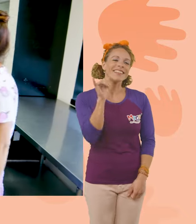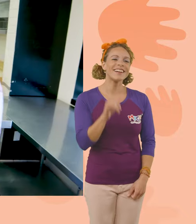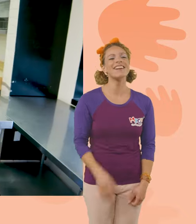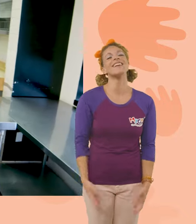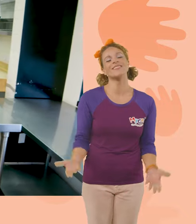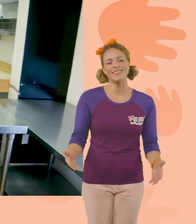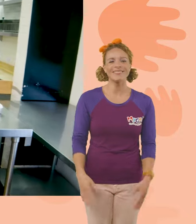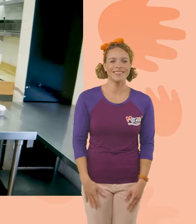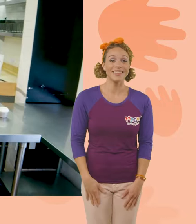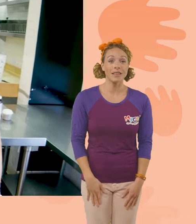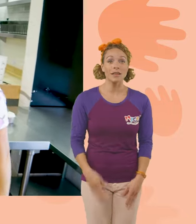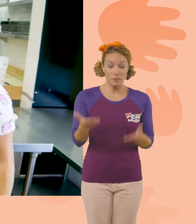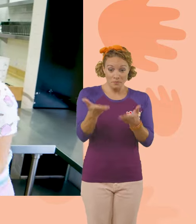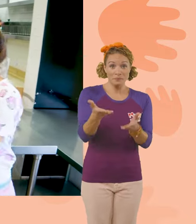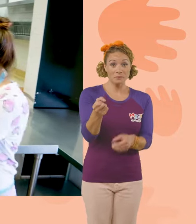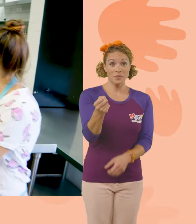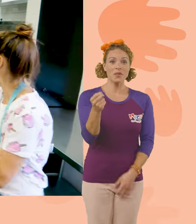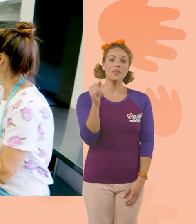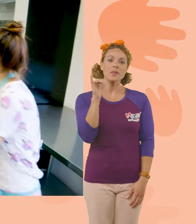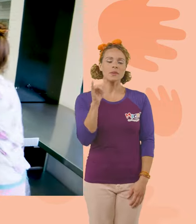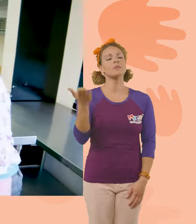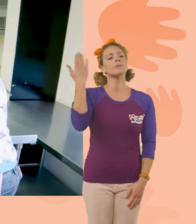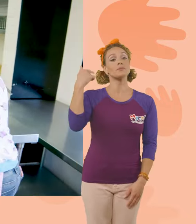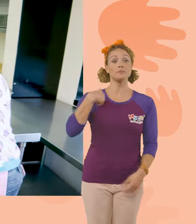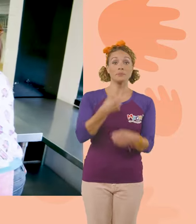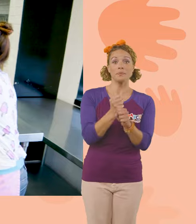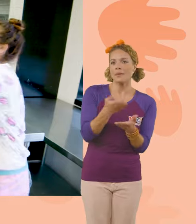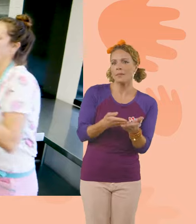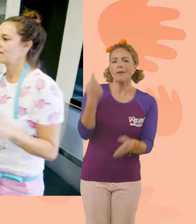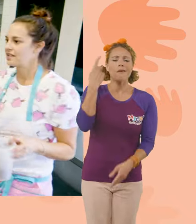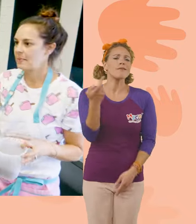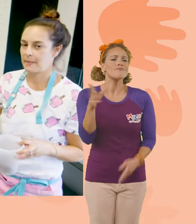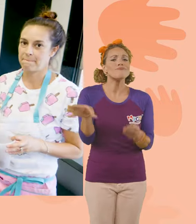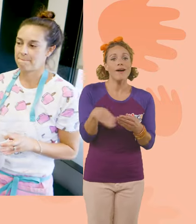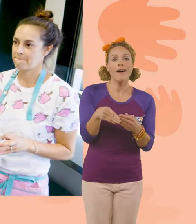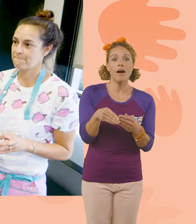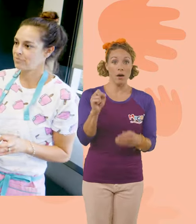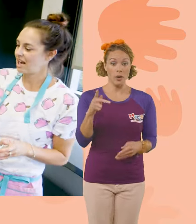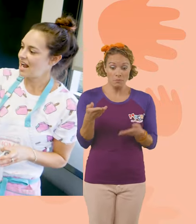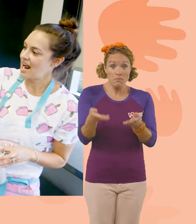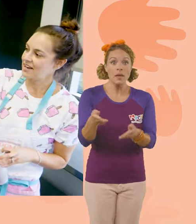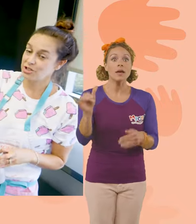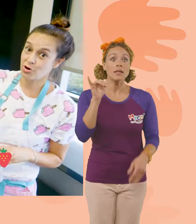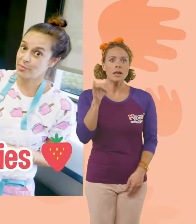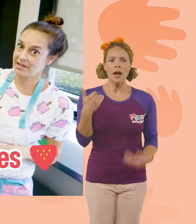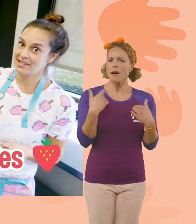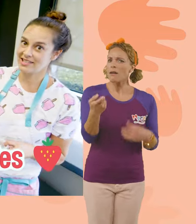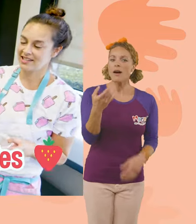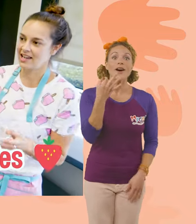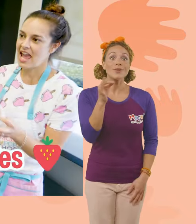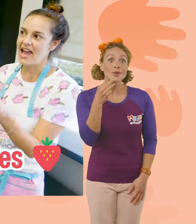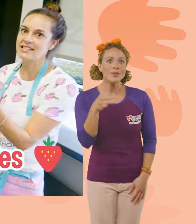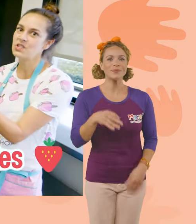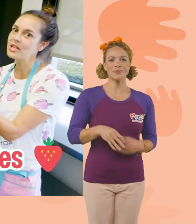spinach. Okay. So here you go. Hold the spinach. I was making a batch earlier, so I thought we could just add to it. Okay. So here's some spinach, and what do you have?